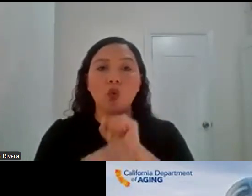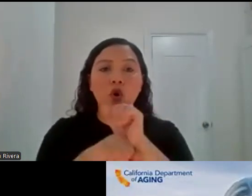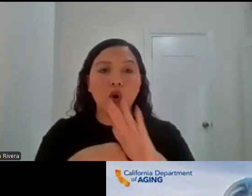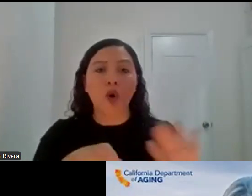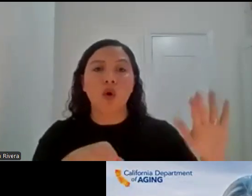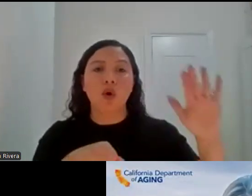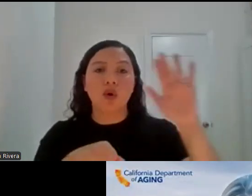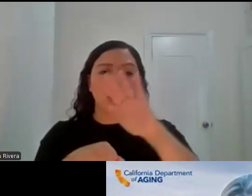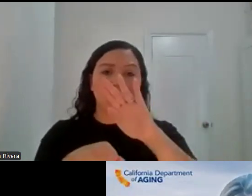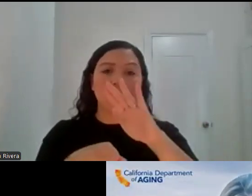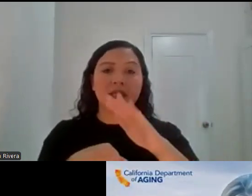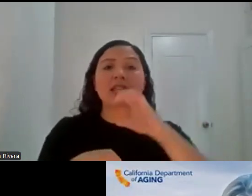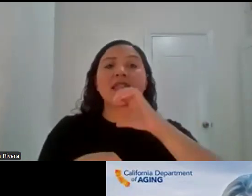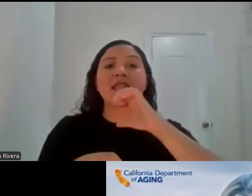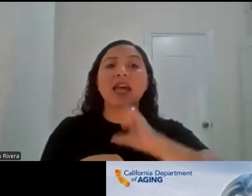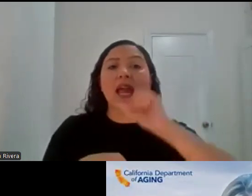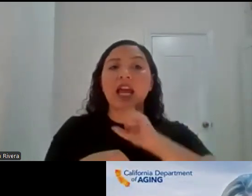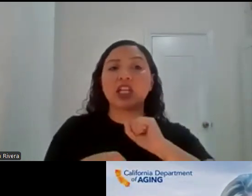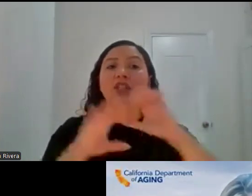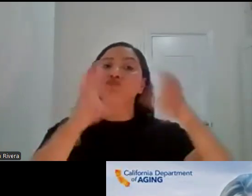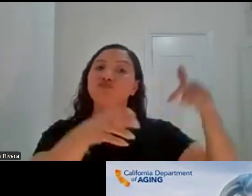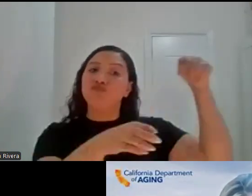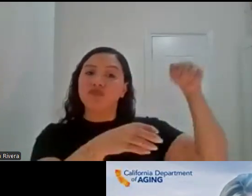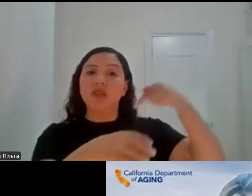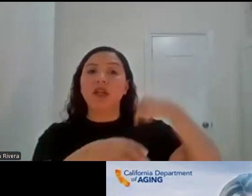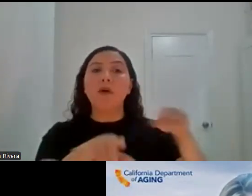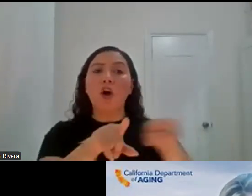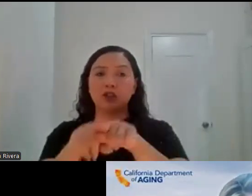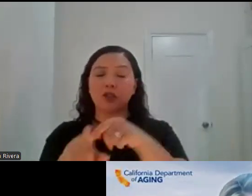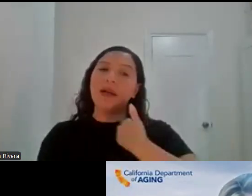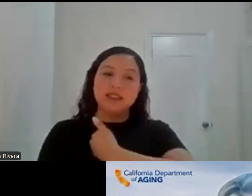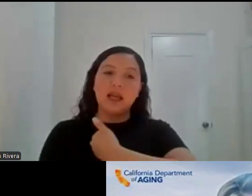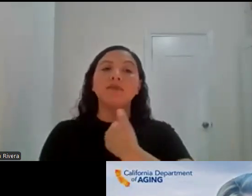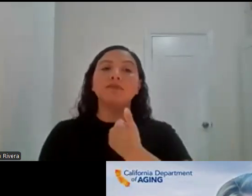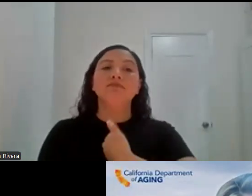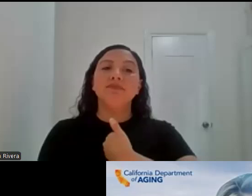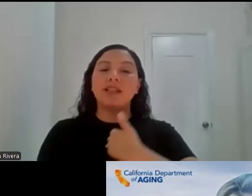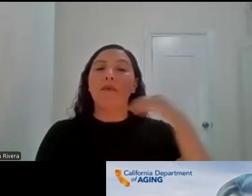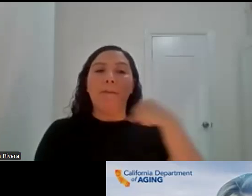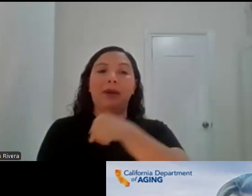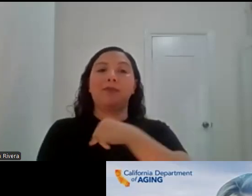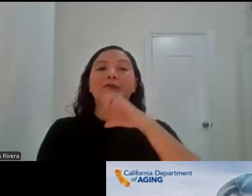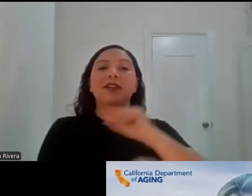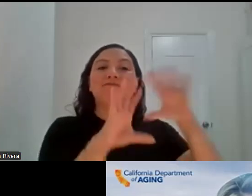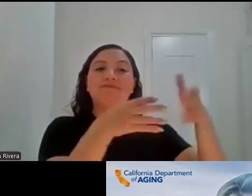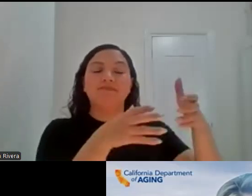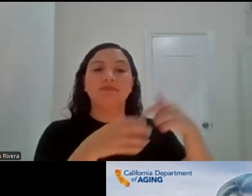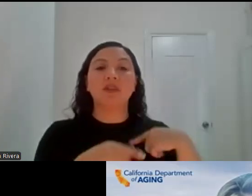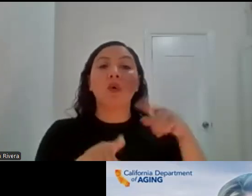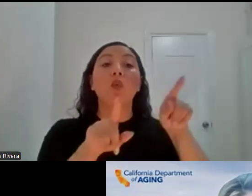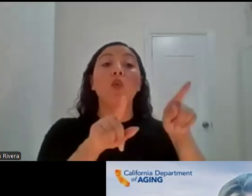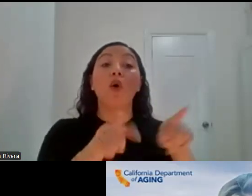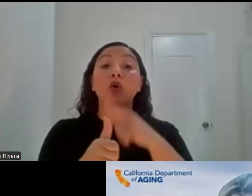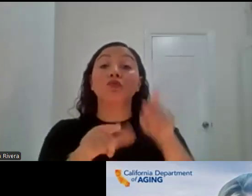population, of which I am also a member. And one of the central things as a Native American, I'm Karuk Hupa